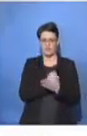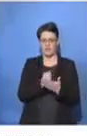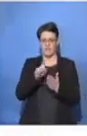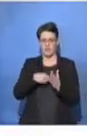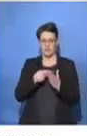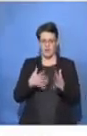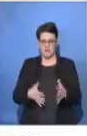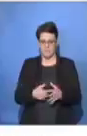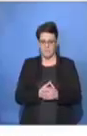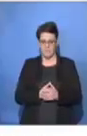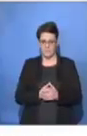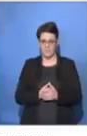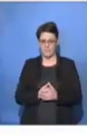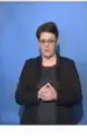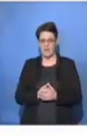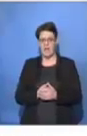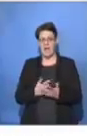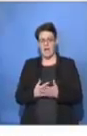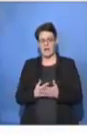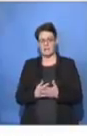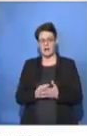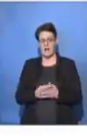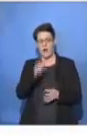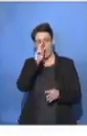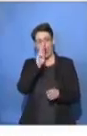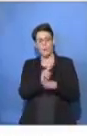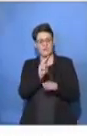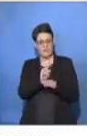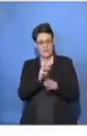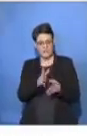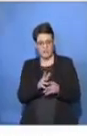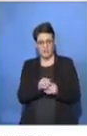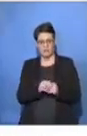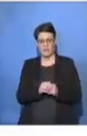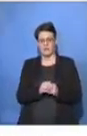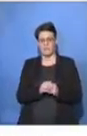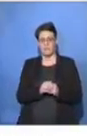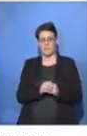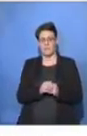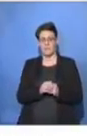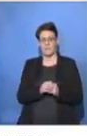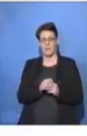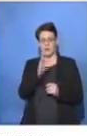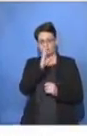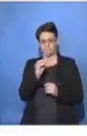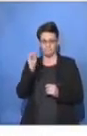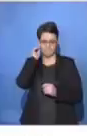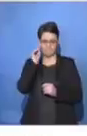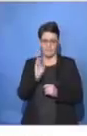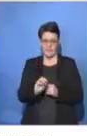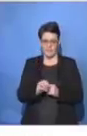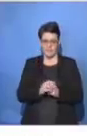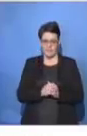voters. And the following observations on the podium were noted: